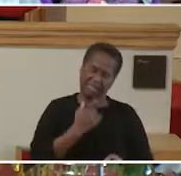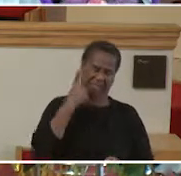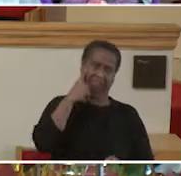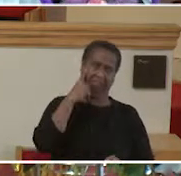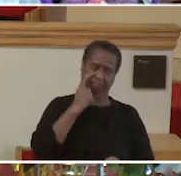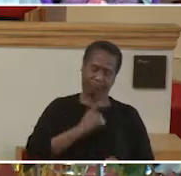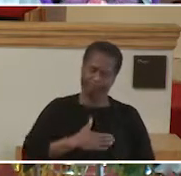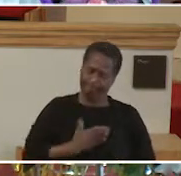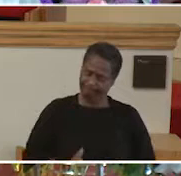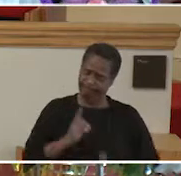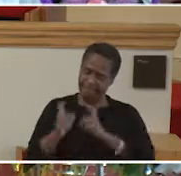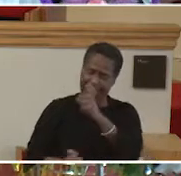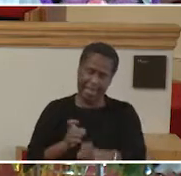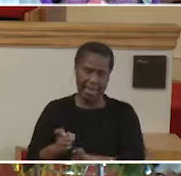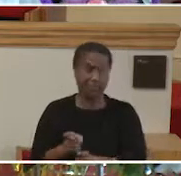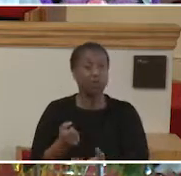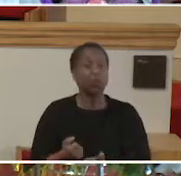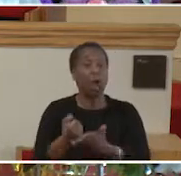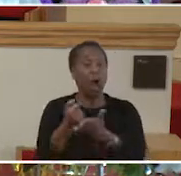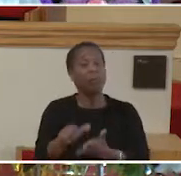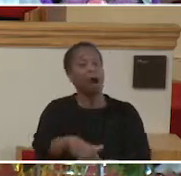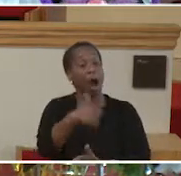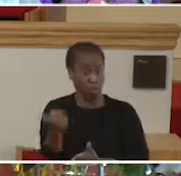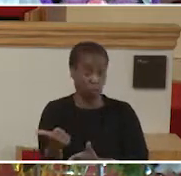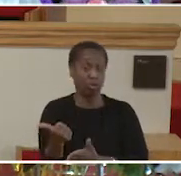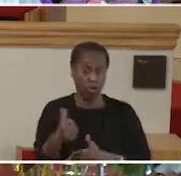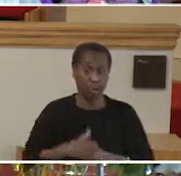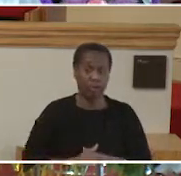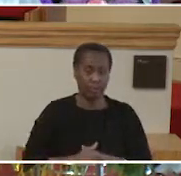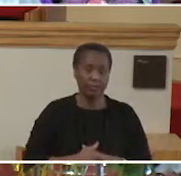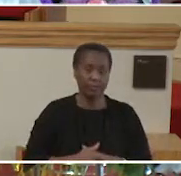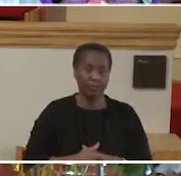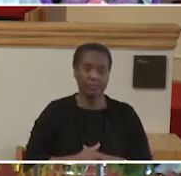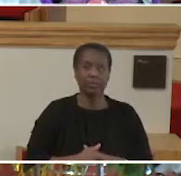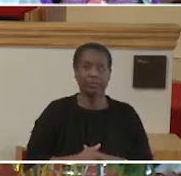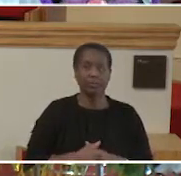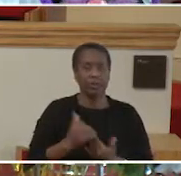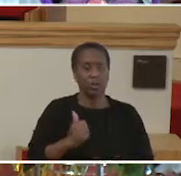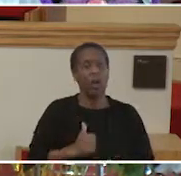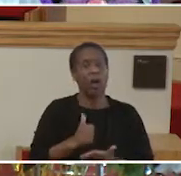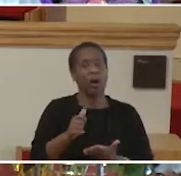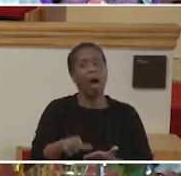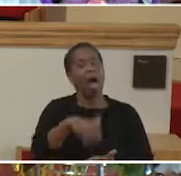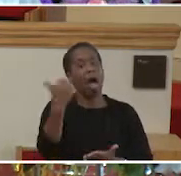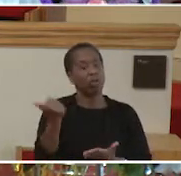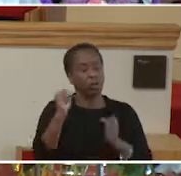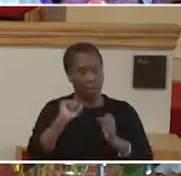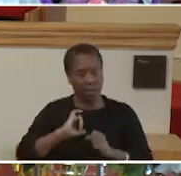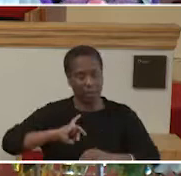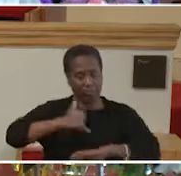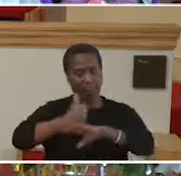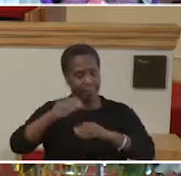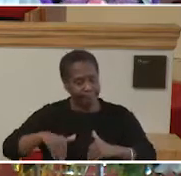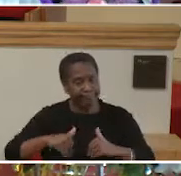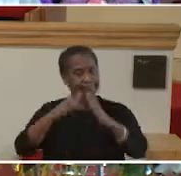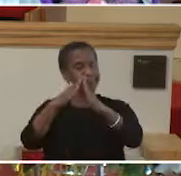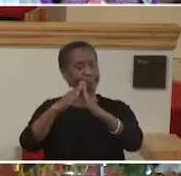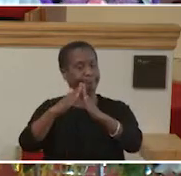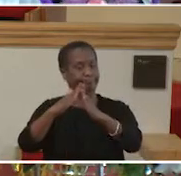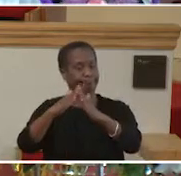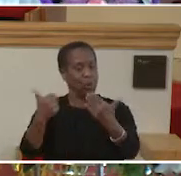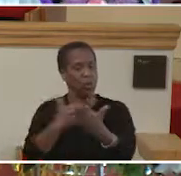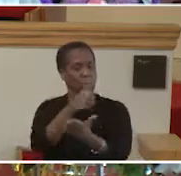others during this Christmas season. Erect resurrection centers where new hope can be